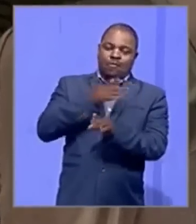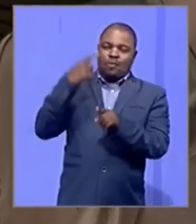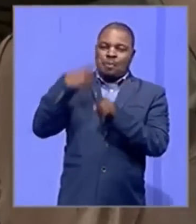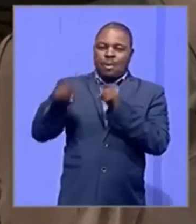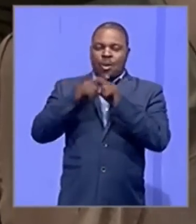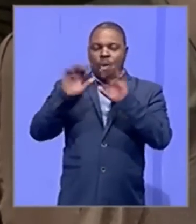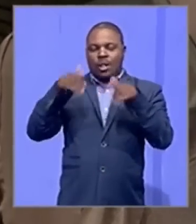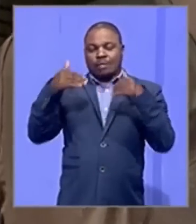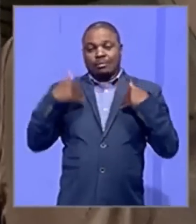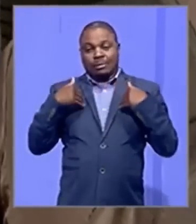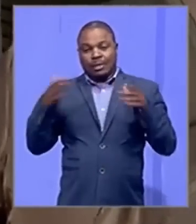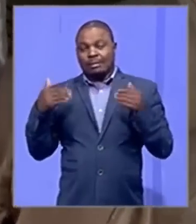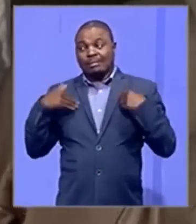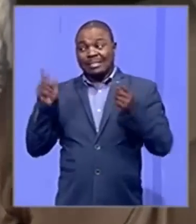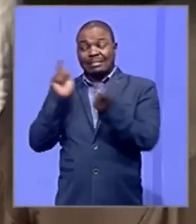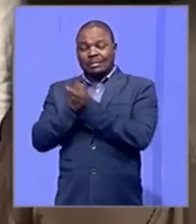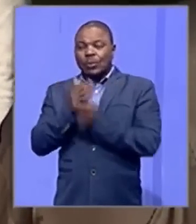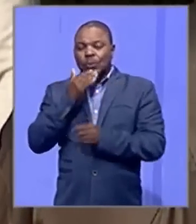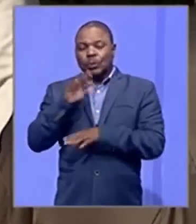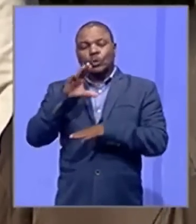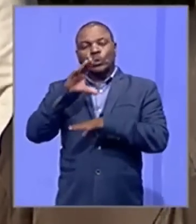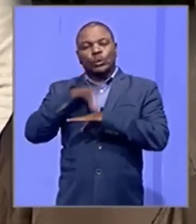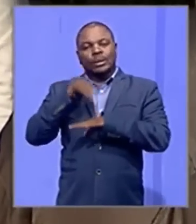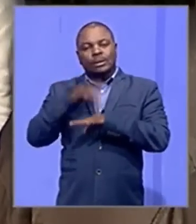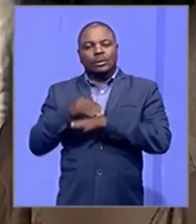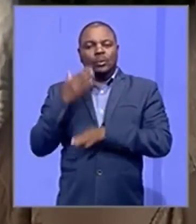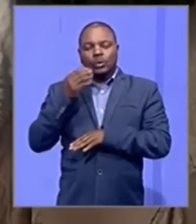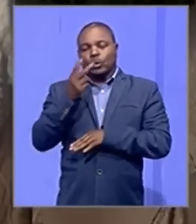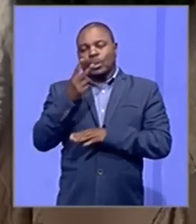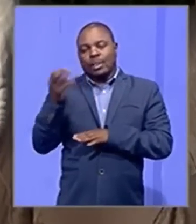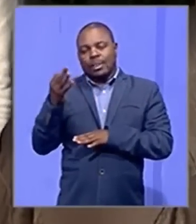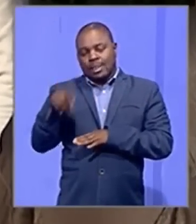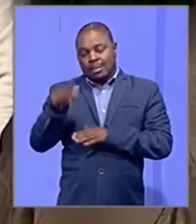mogopo wa lefase kgatlhanong le Sweden ka la 23 kgweding ye.